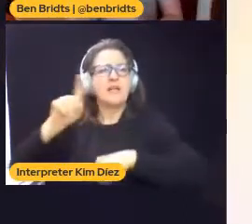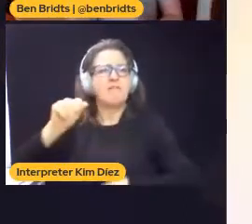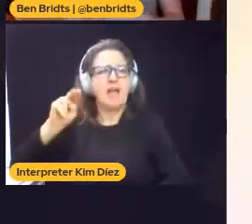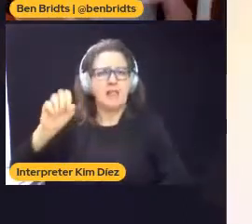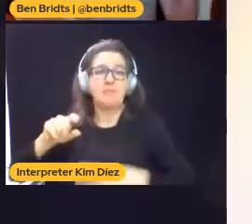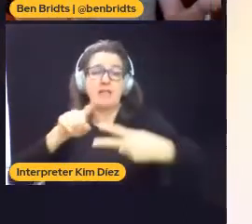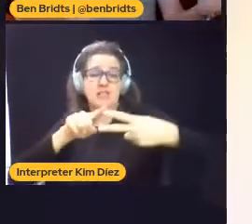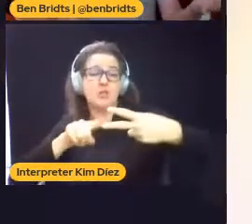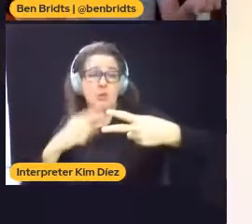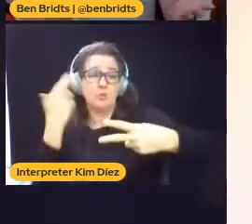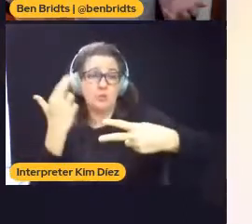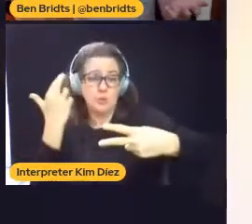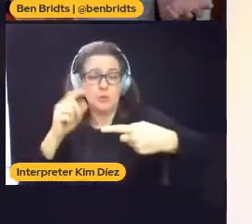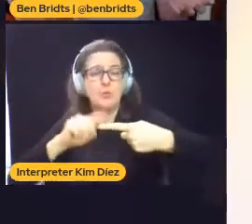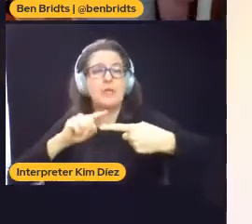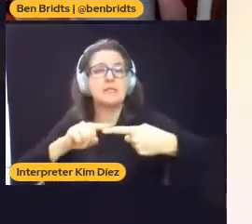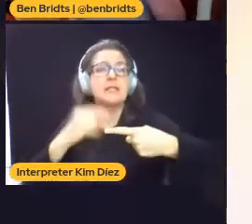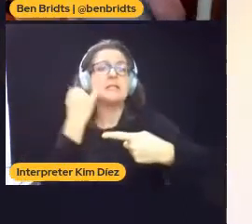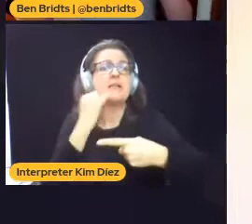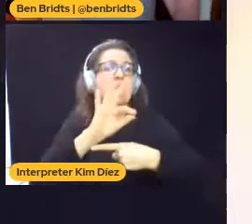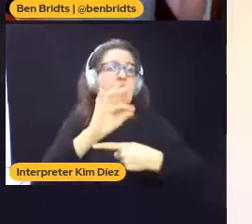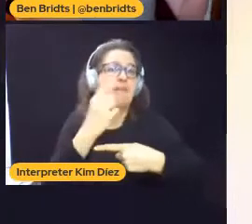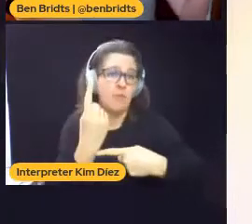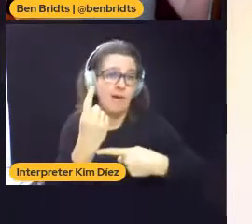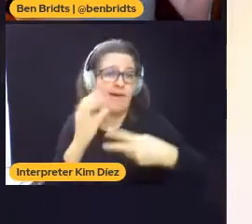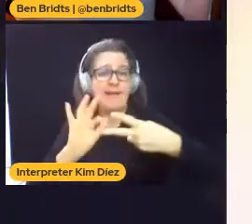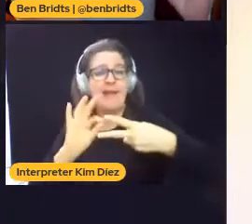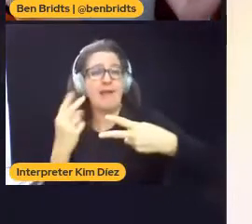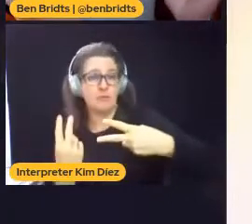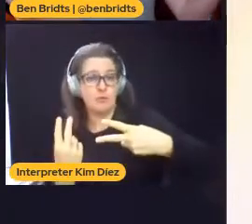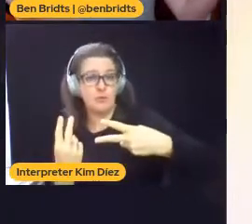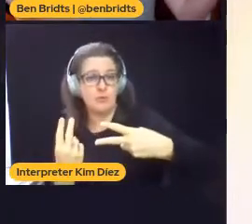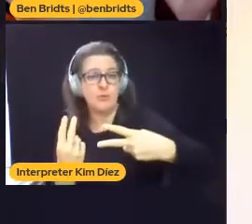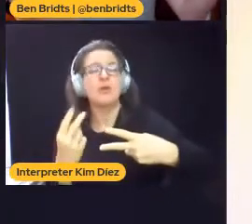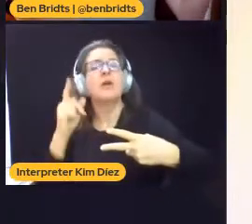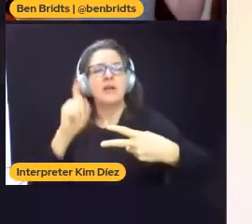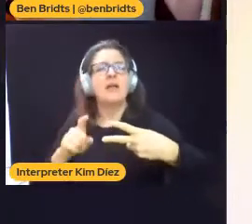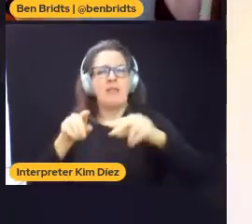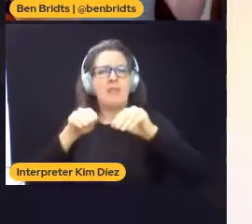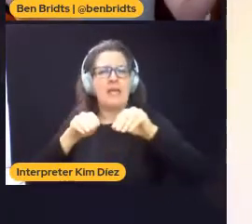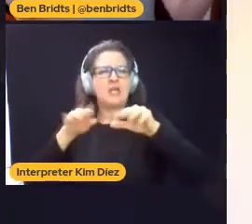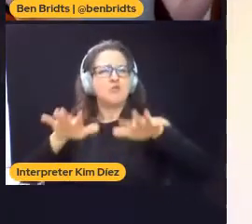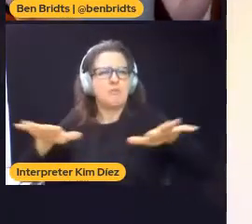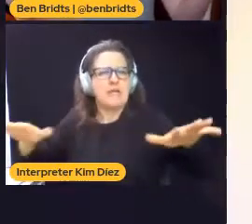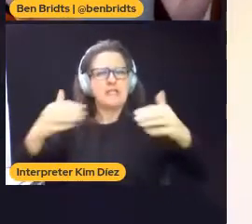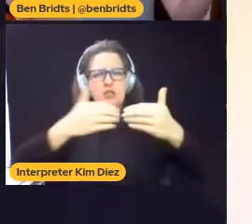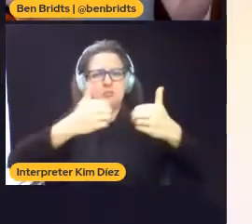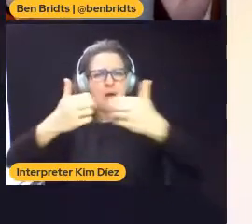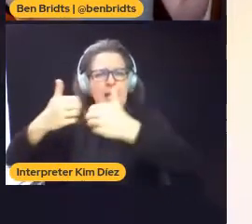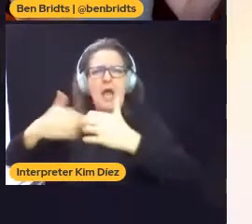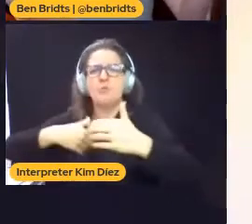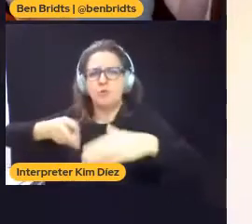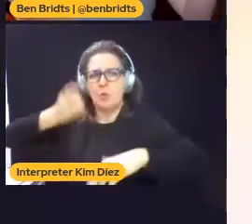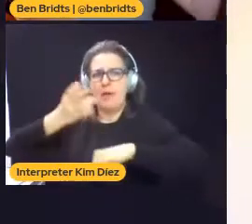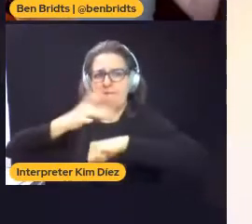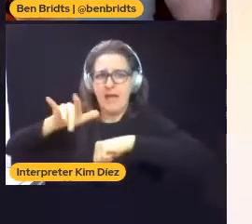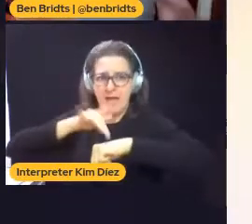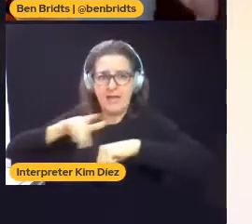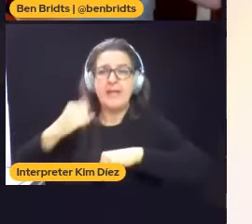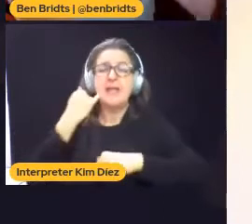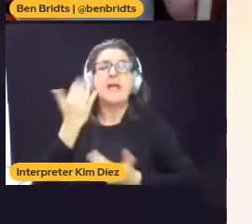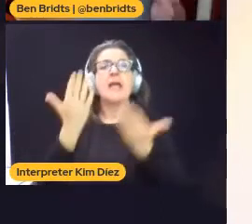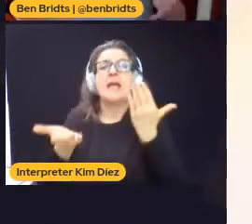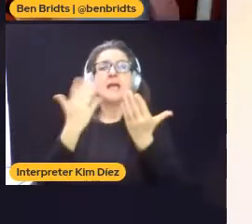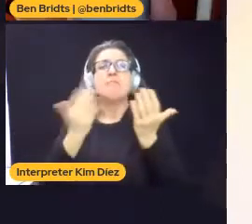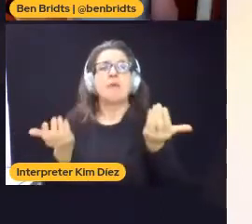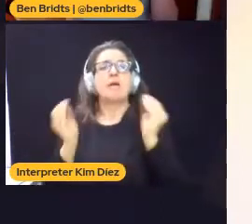If they're creating app 1 and app 2, we want to have them spread out, so we have high availability there, because it might be putting that